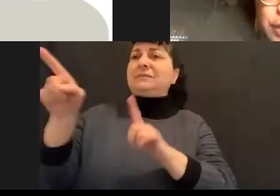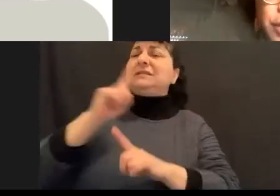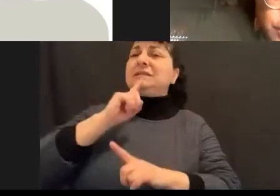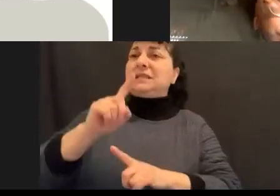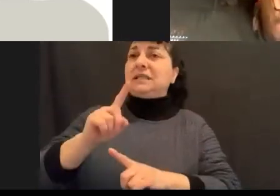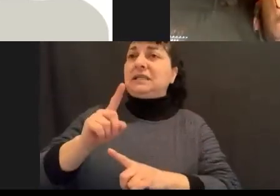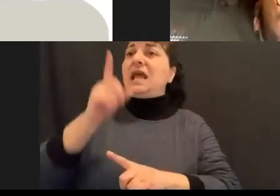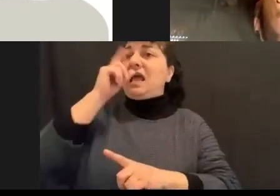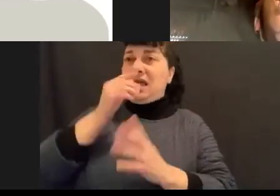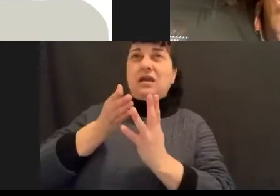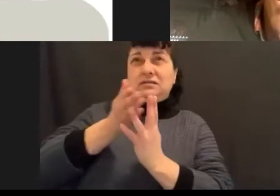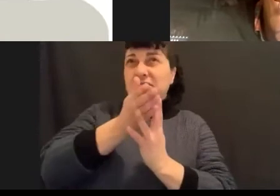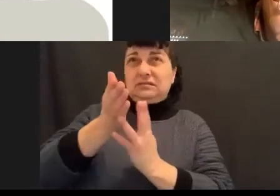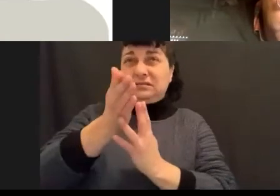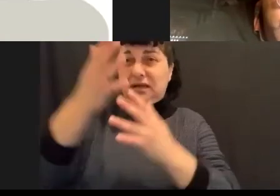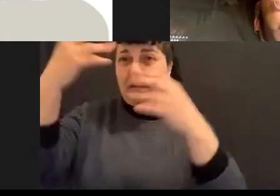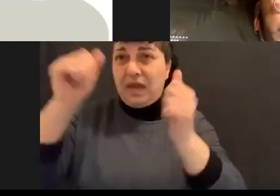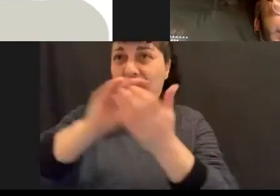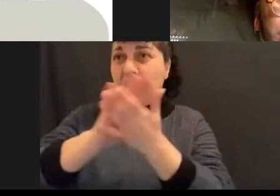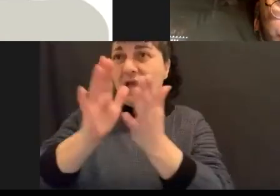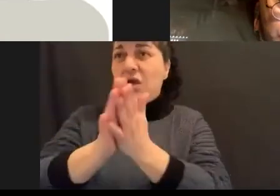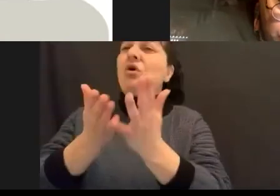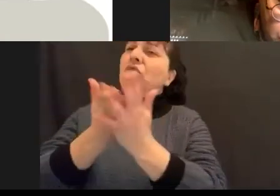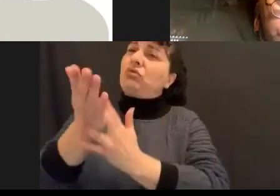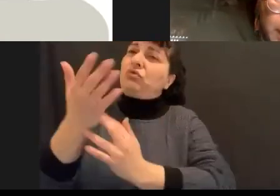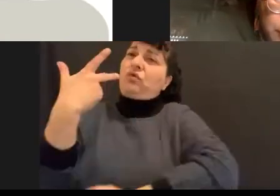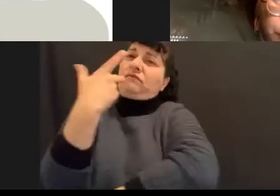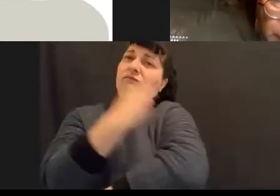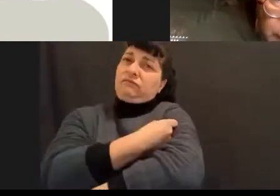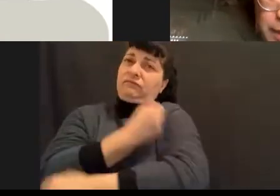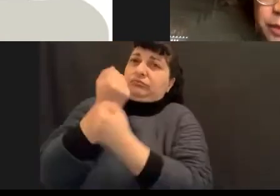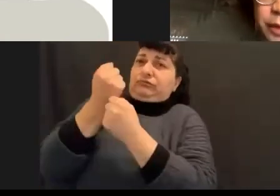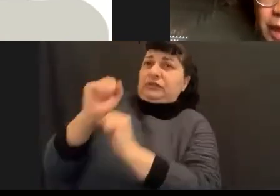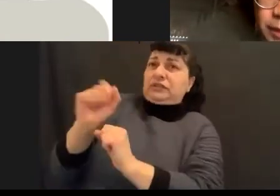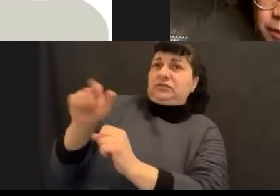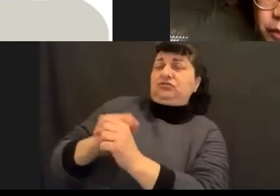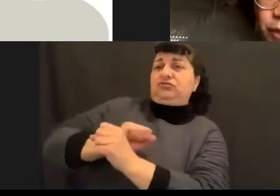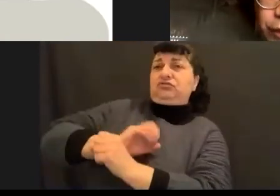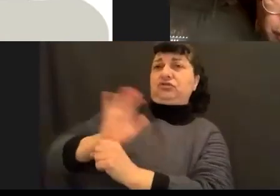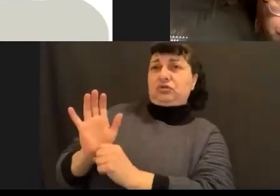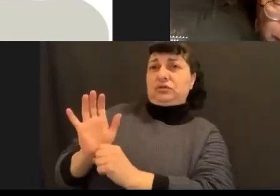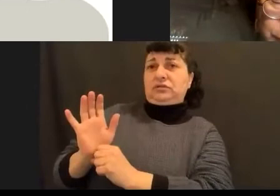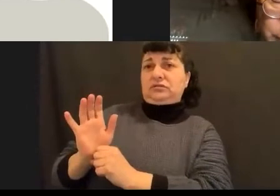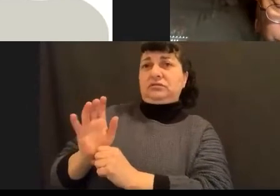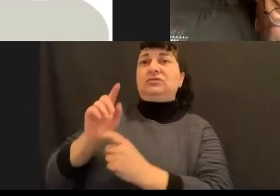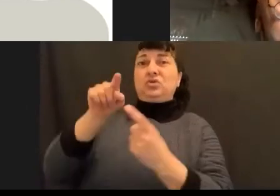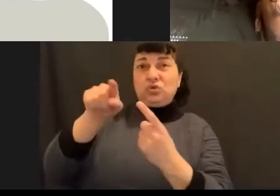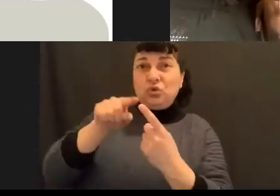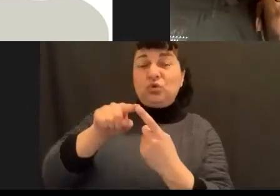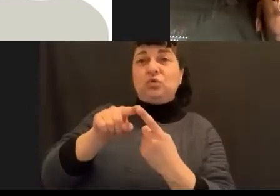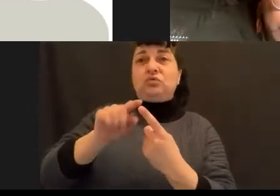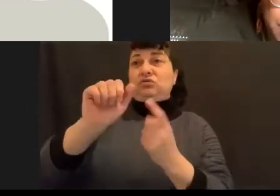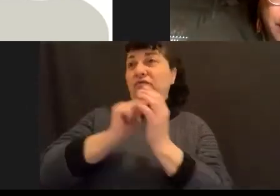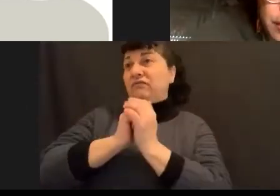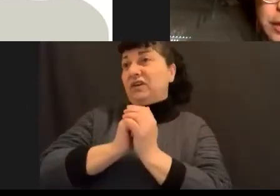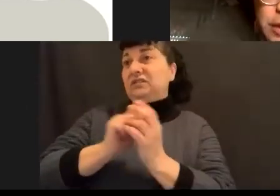vaccination. So the more that you can, if you're eligible, that you can encourage both yourself and your family members and other members or friends that you know, the more of